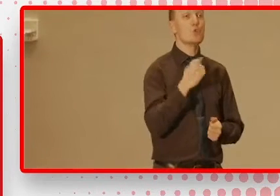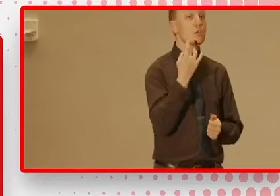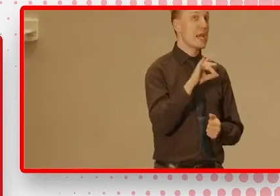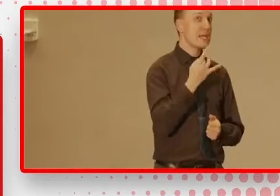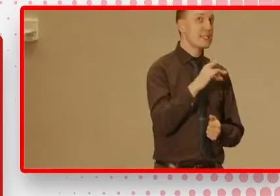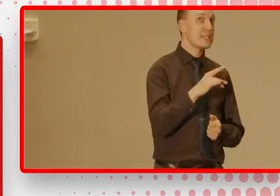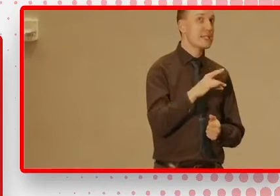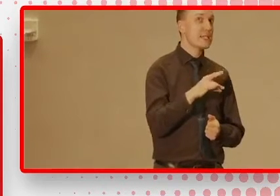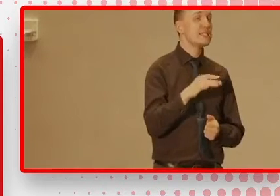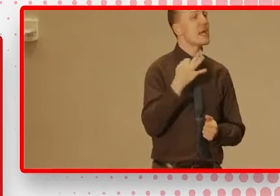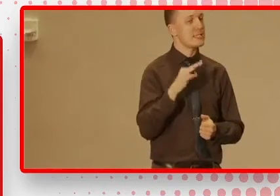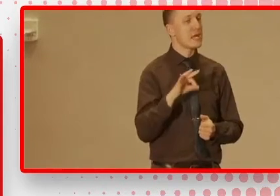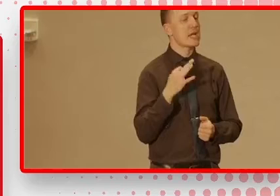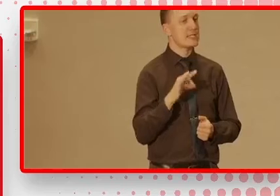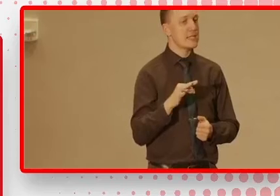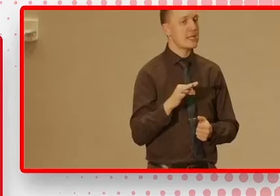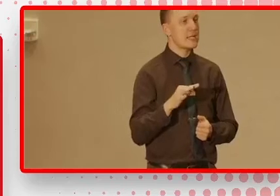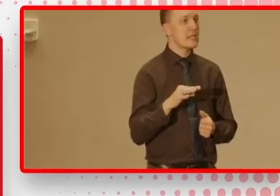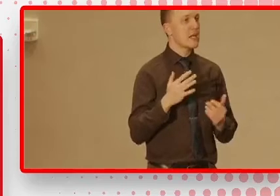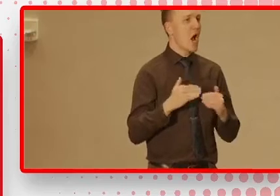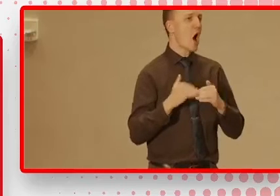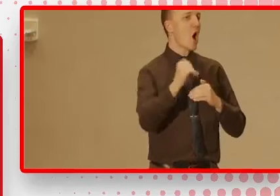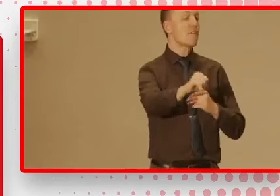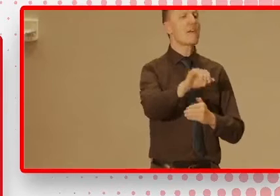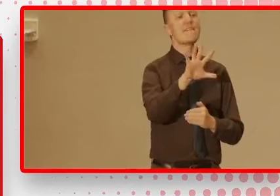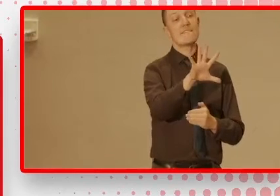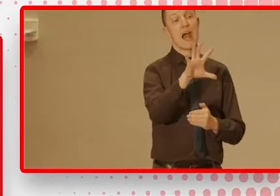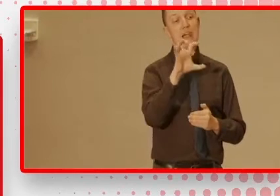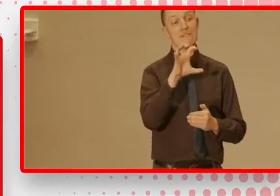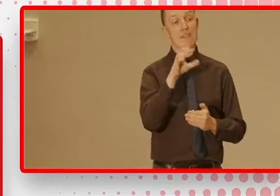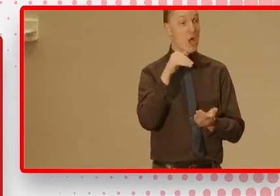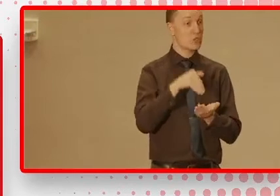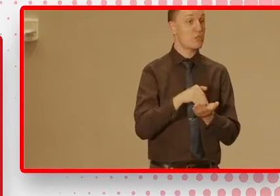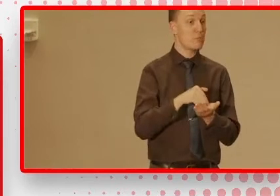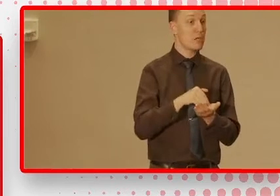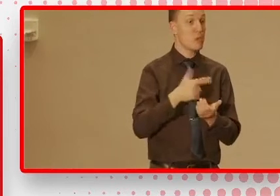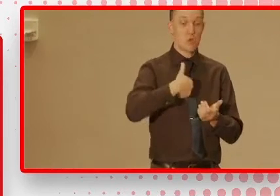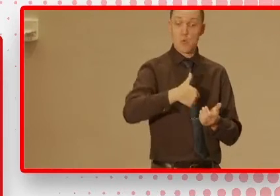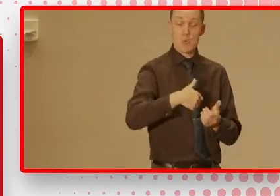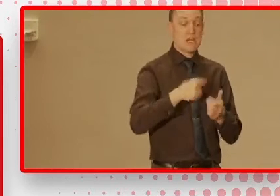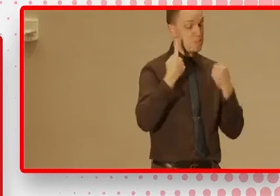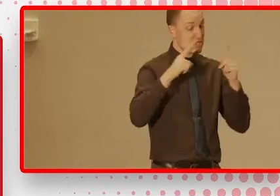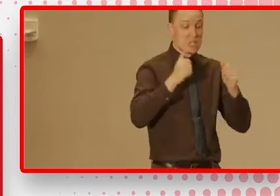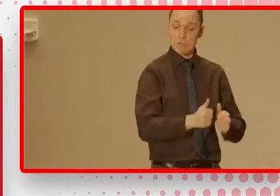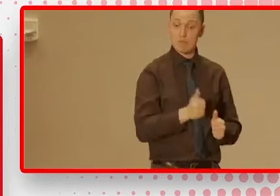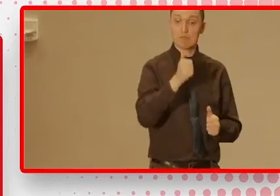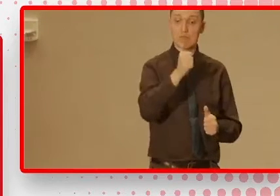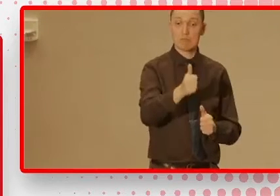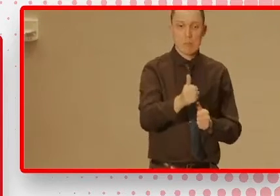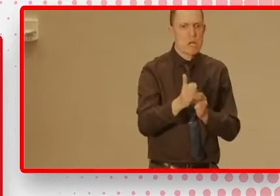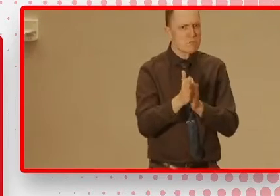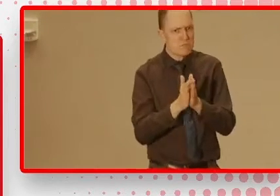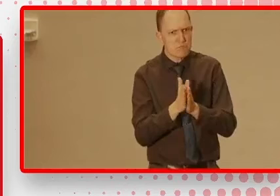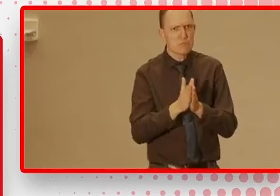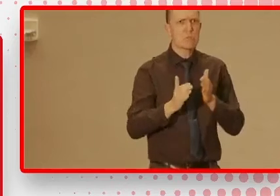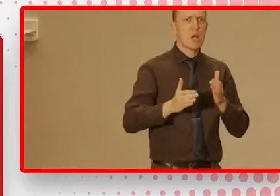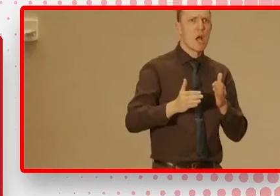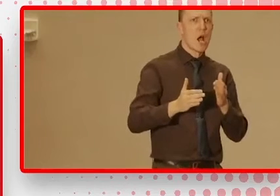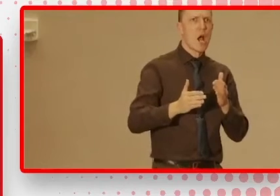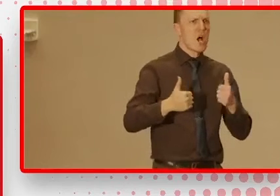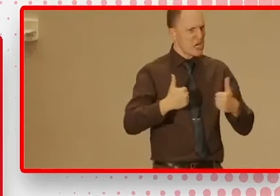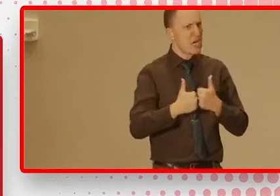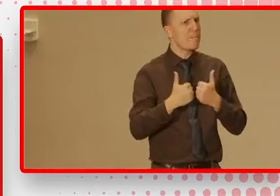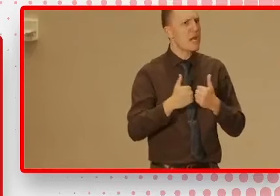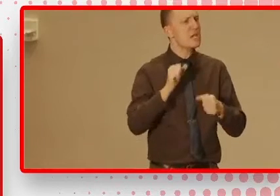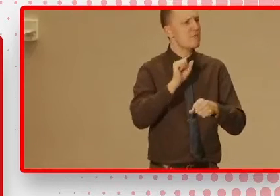2018-19, we had over 5,000 individuals that we successfully placed into competitive integrated employment.